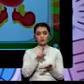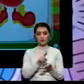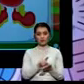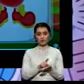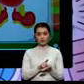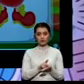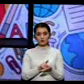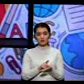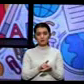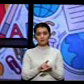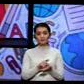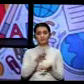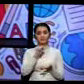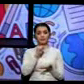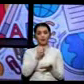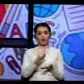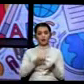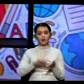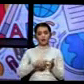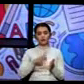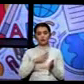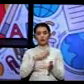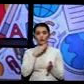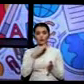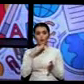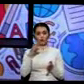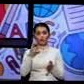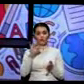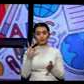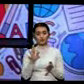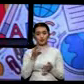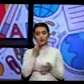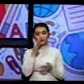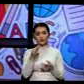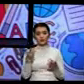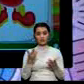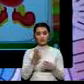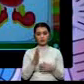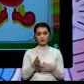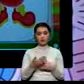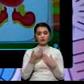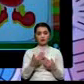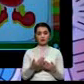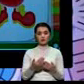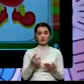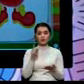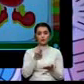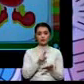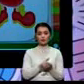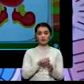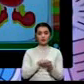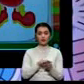esa A nuqta bo'lgan ko'p burchaklarni aytishingiz kerak bo'ladi. Siz ushbu